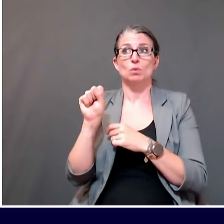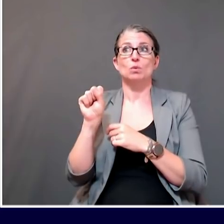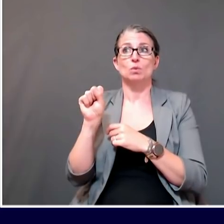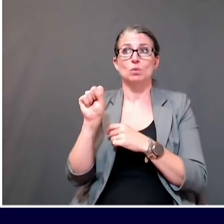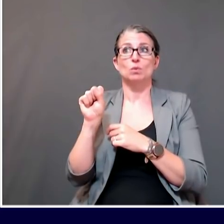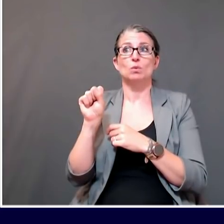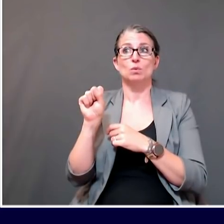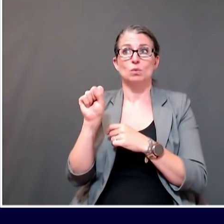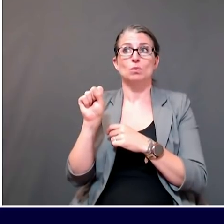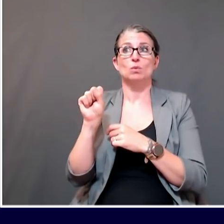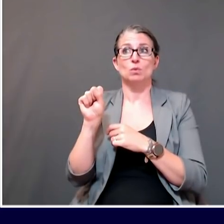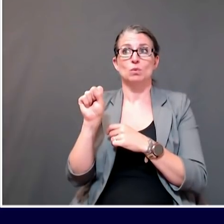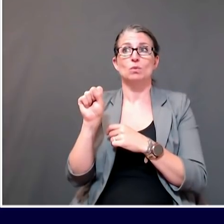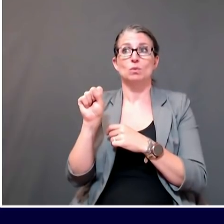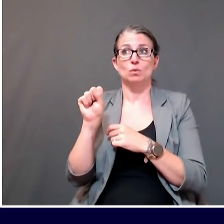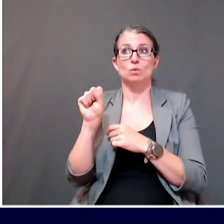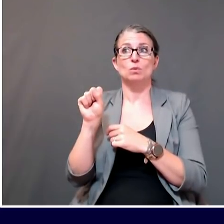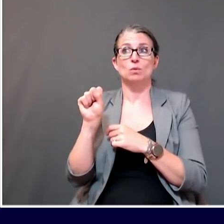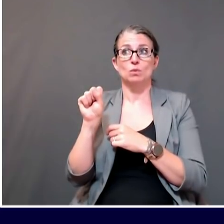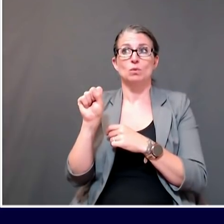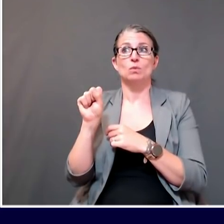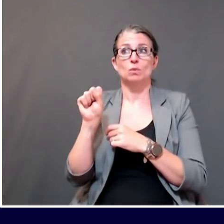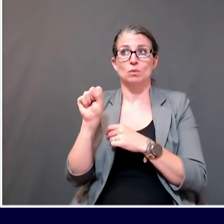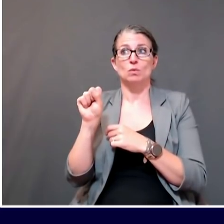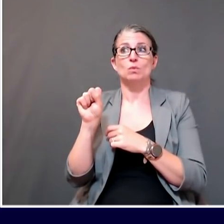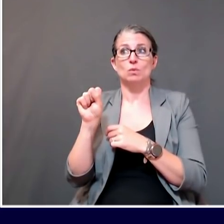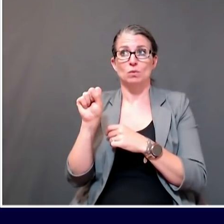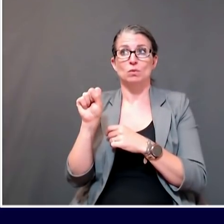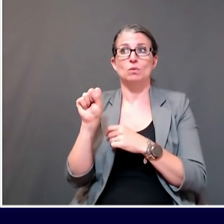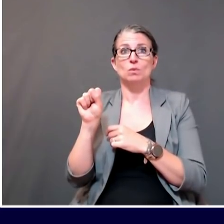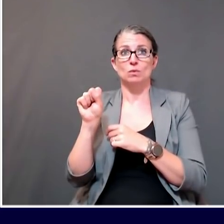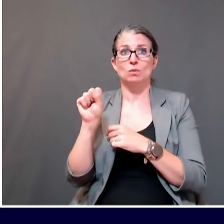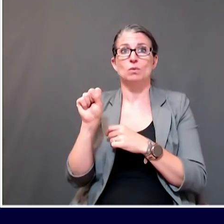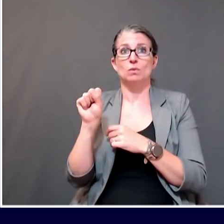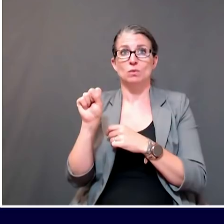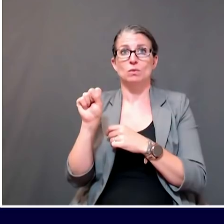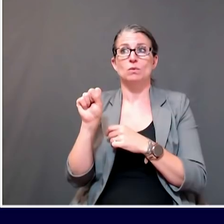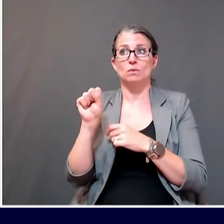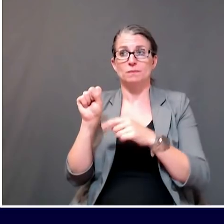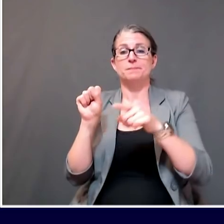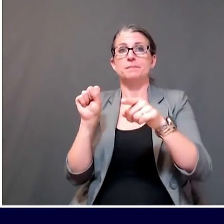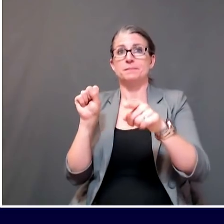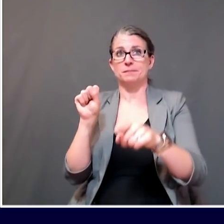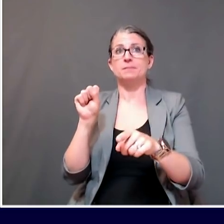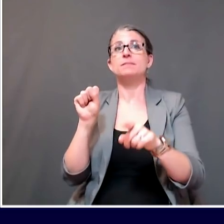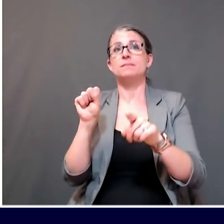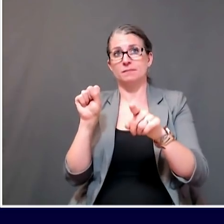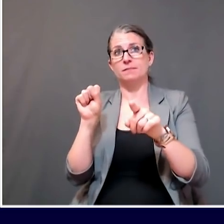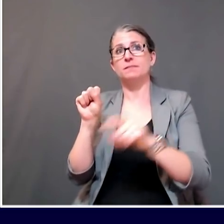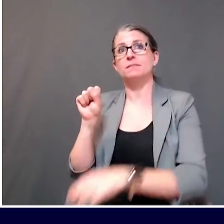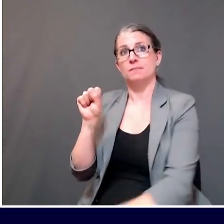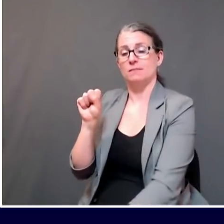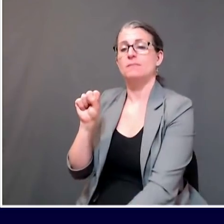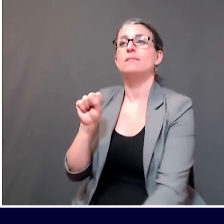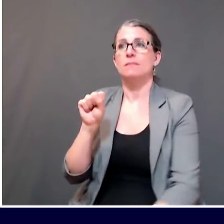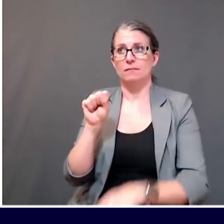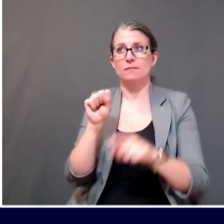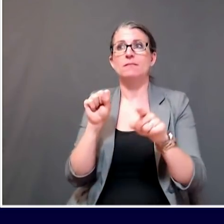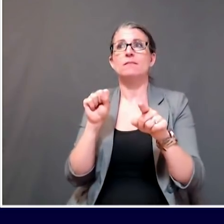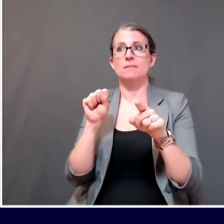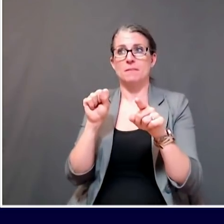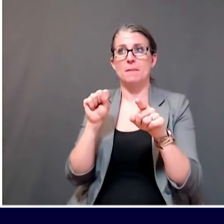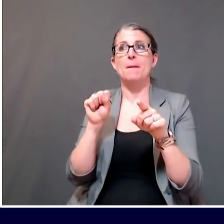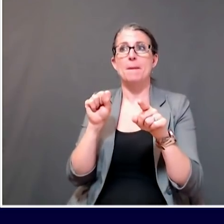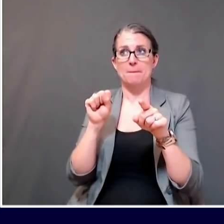it on your CDC website. It might be there. I did find it on two other sites that claimed Maine's transmission rate is somewhere between 0.85